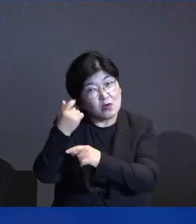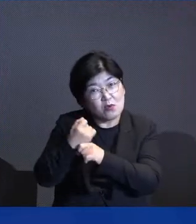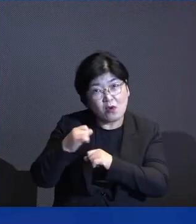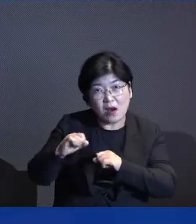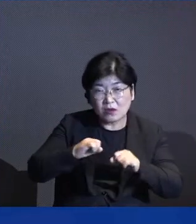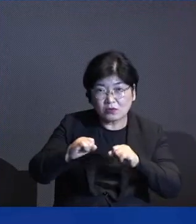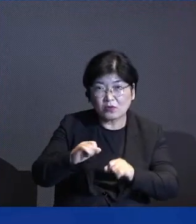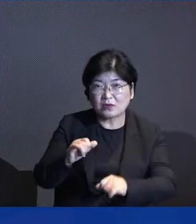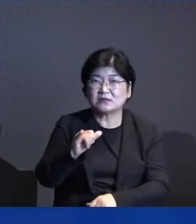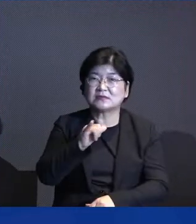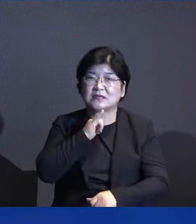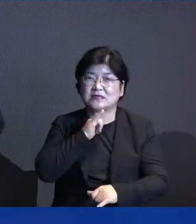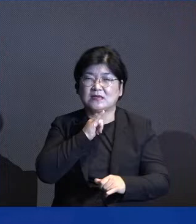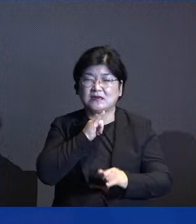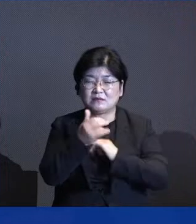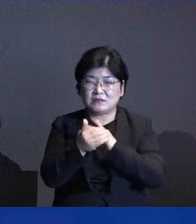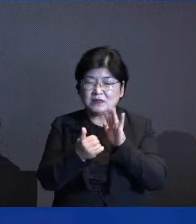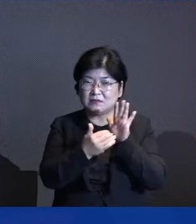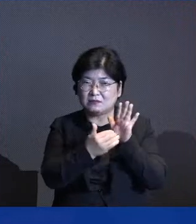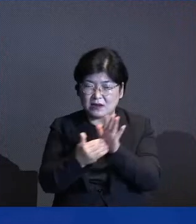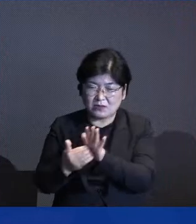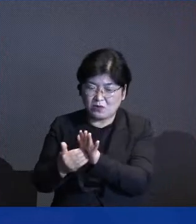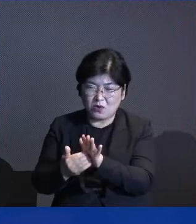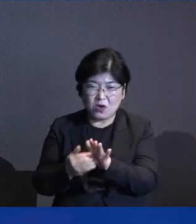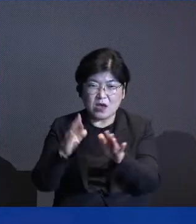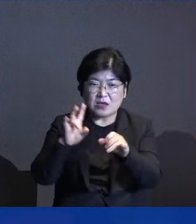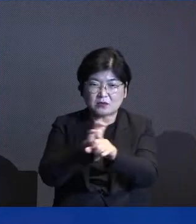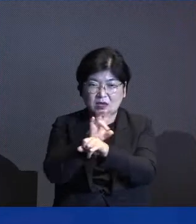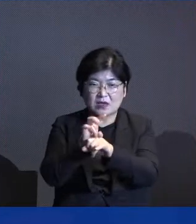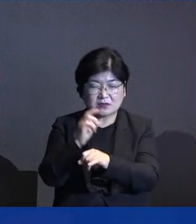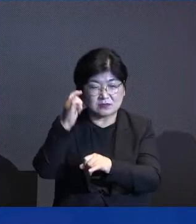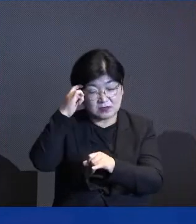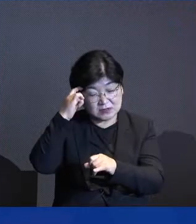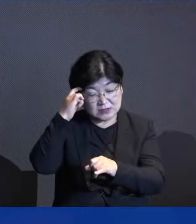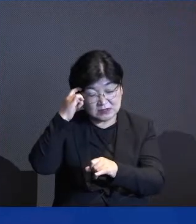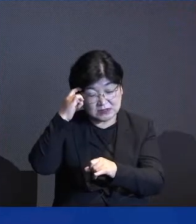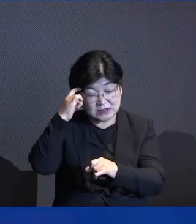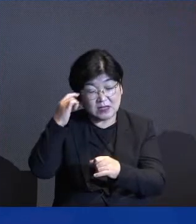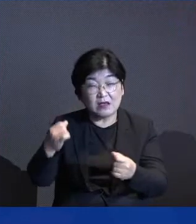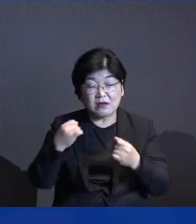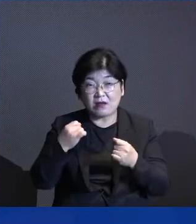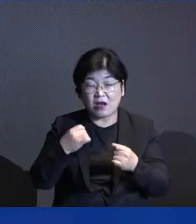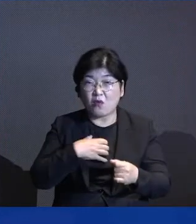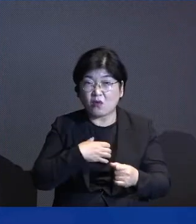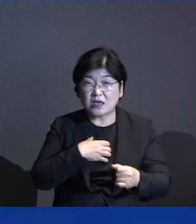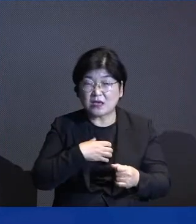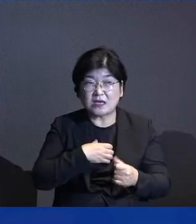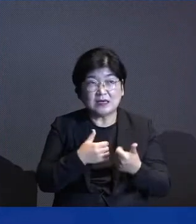have 24-hour mental health crisis telephone counseling.